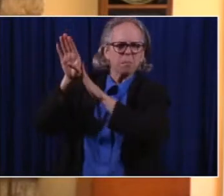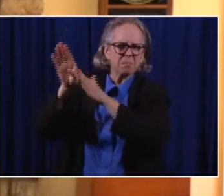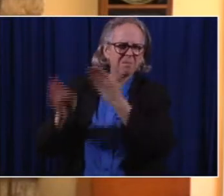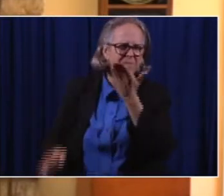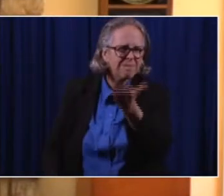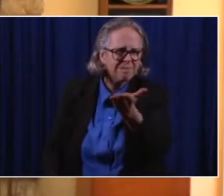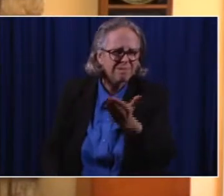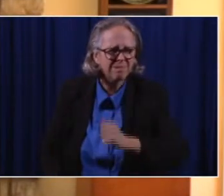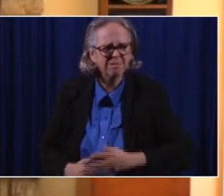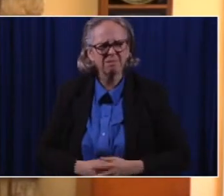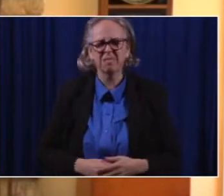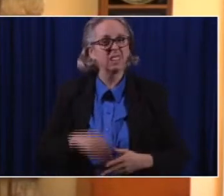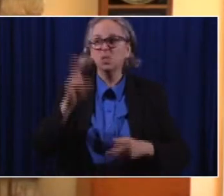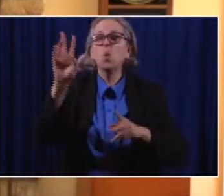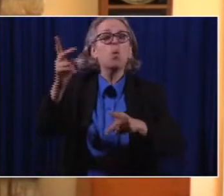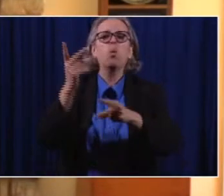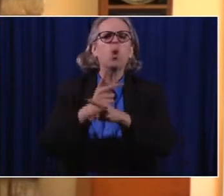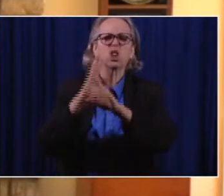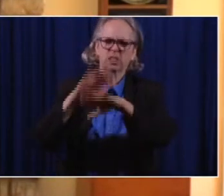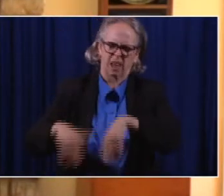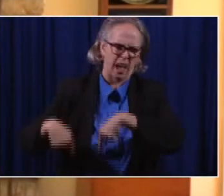beginning of the pandemic.